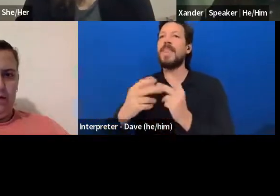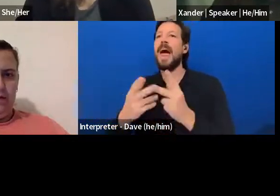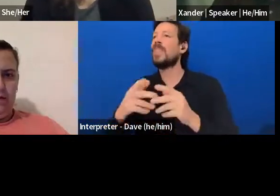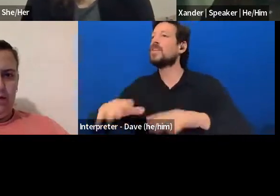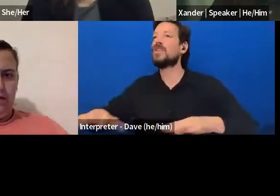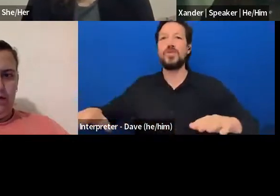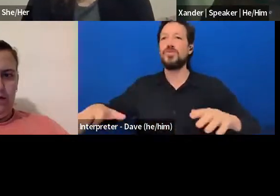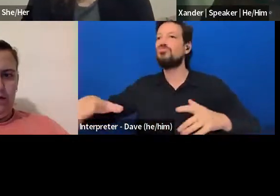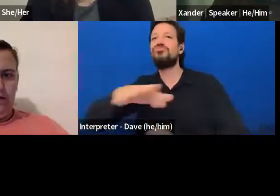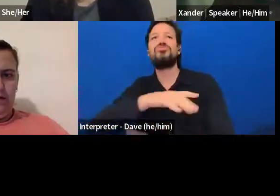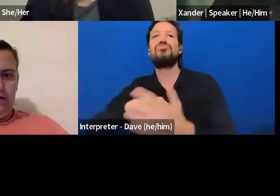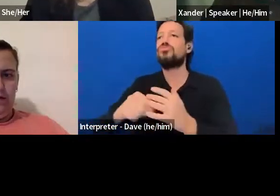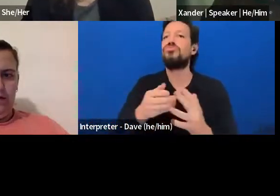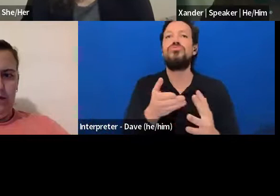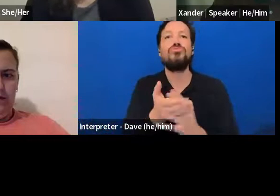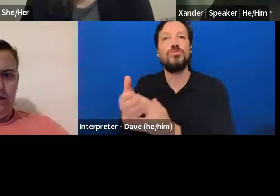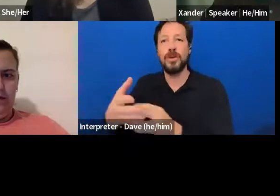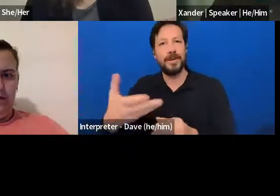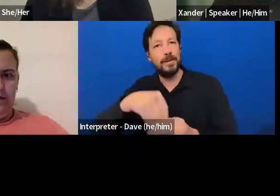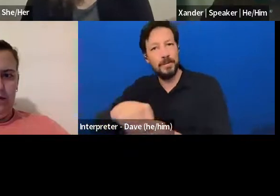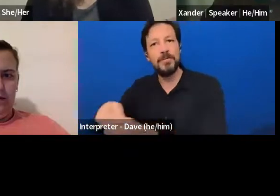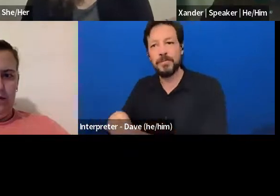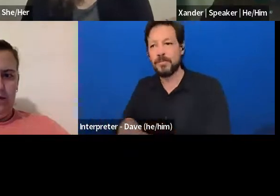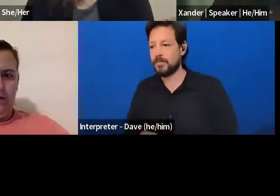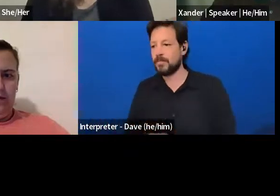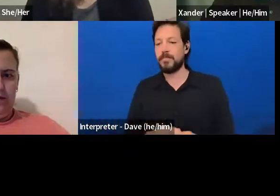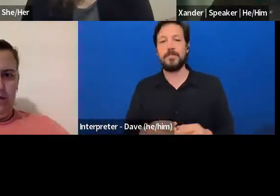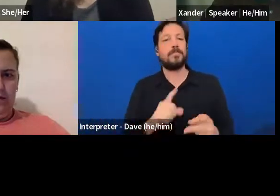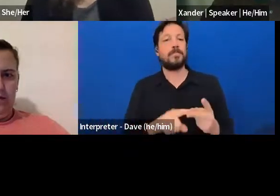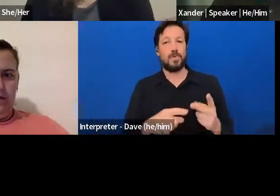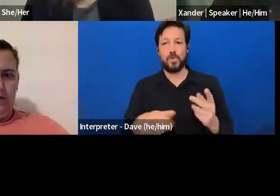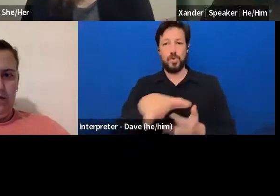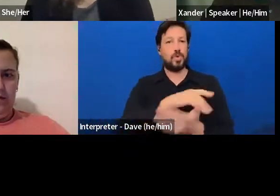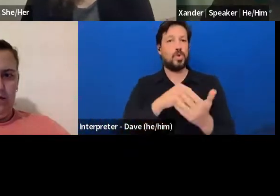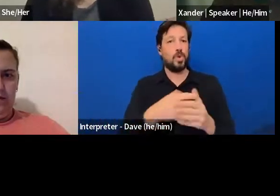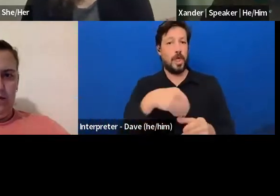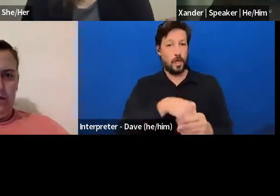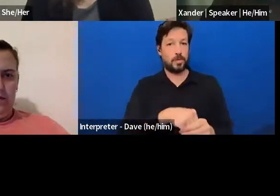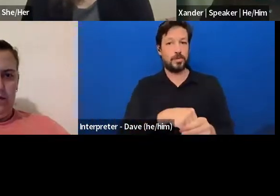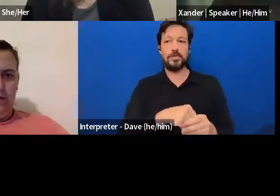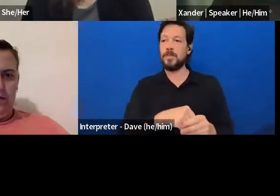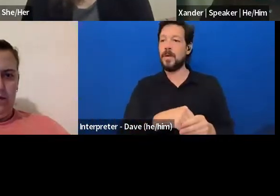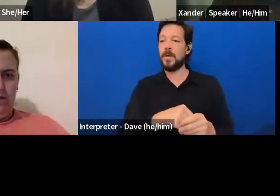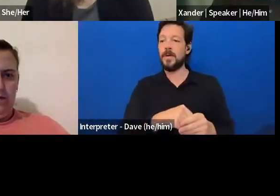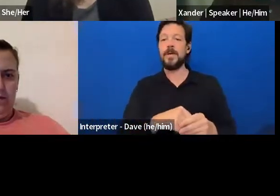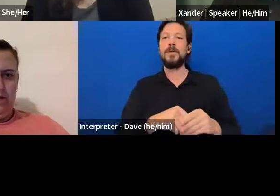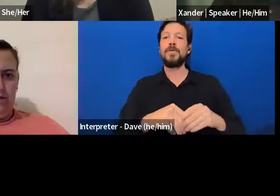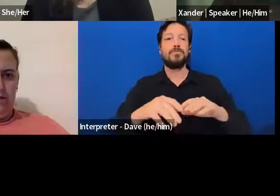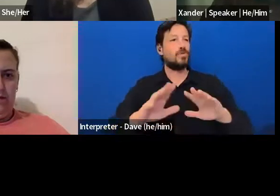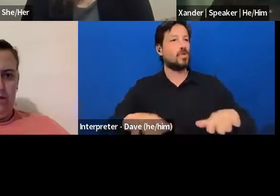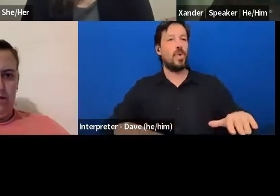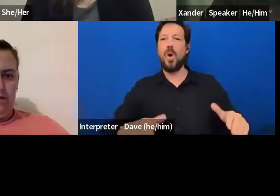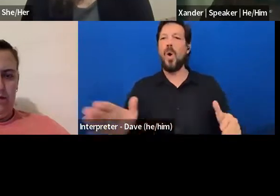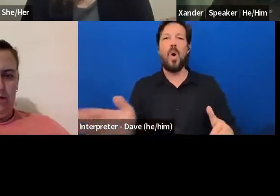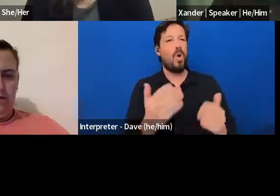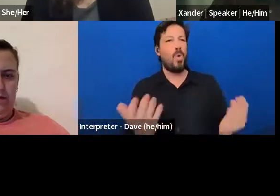for the same amount of time. Social inclusion. Socially, all children are welcomed,